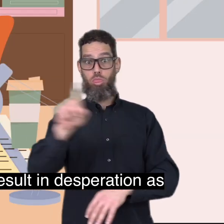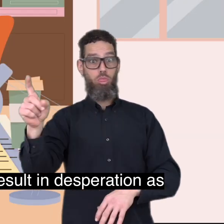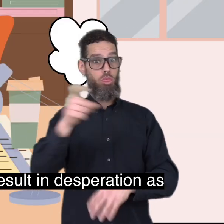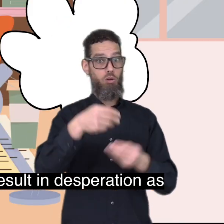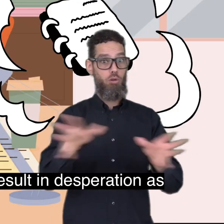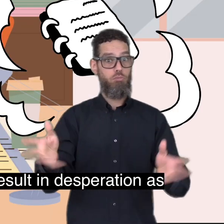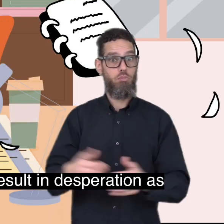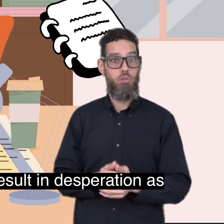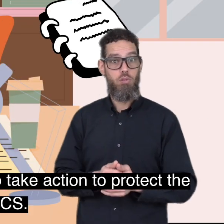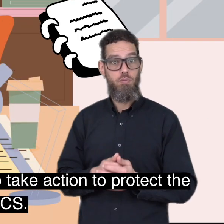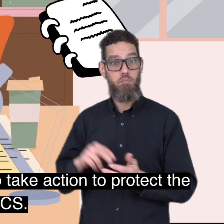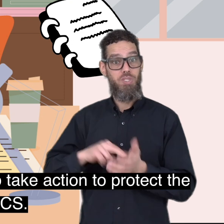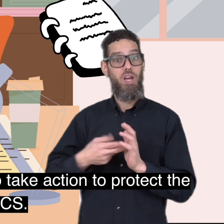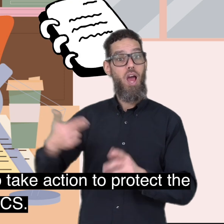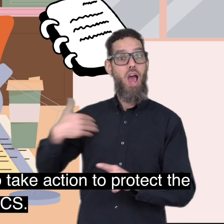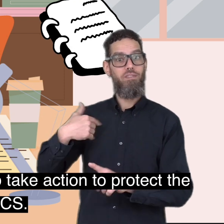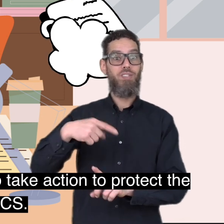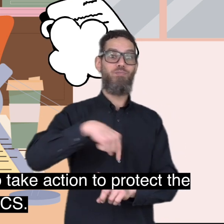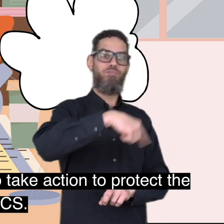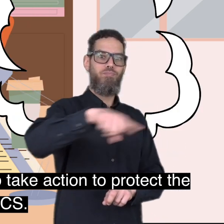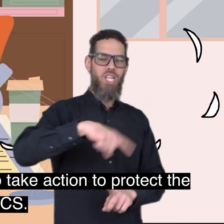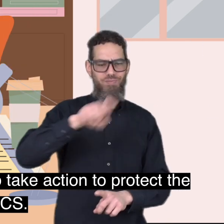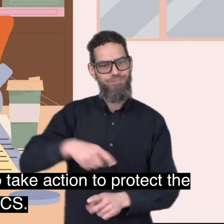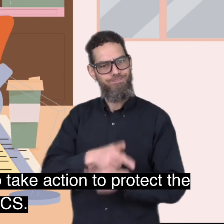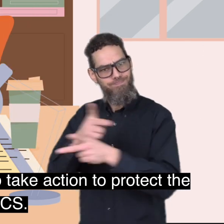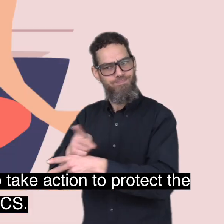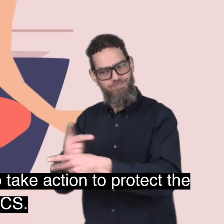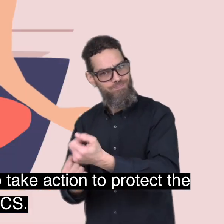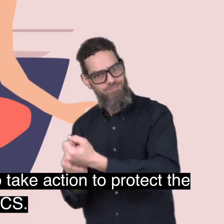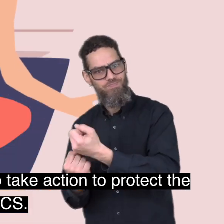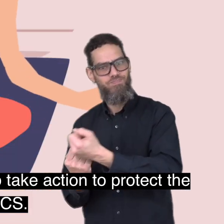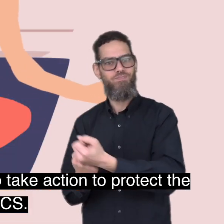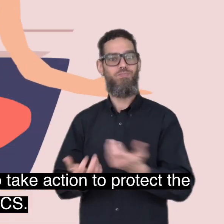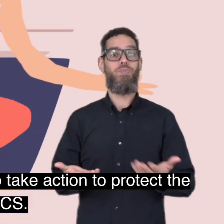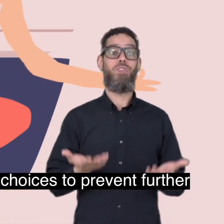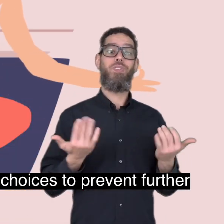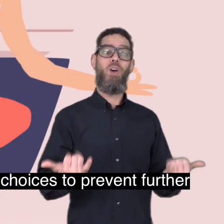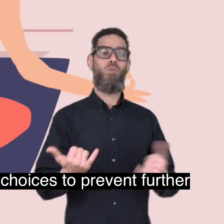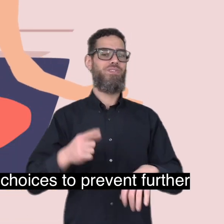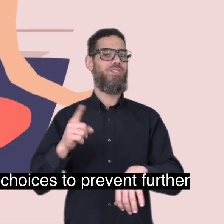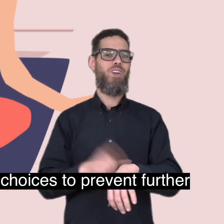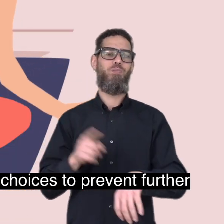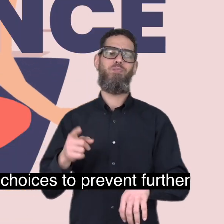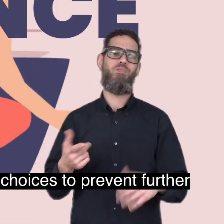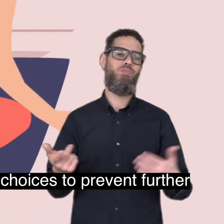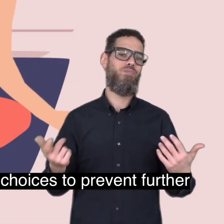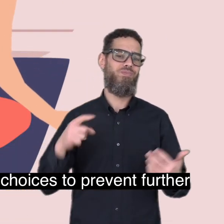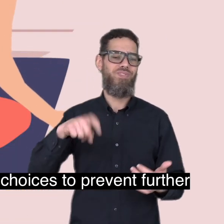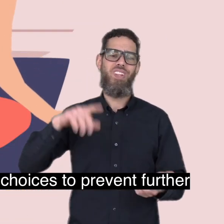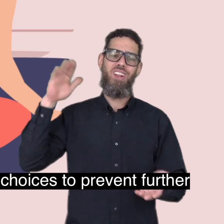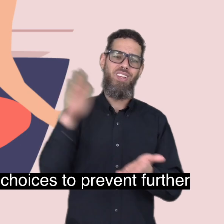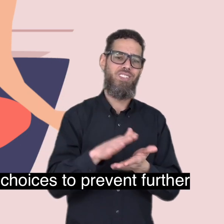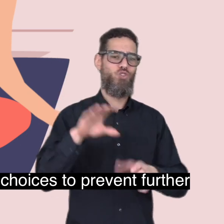and we need to take action to protect the health and well-being of those with MCS. It's time to start making healthy,